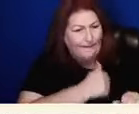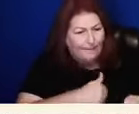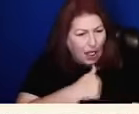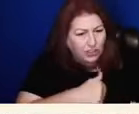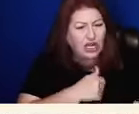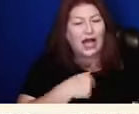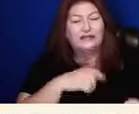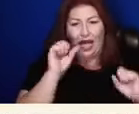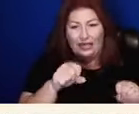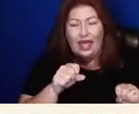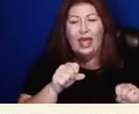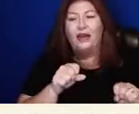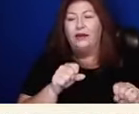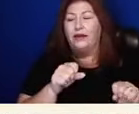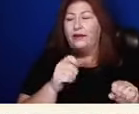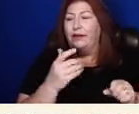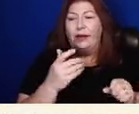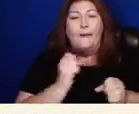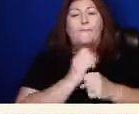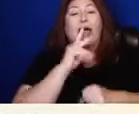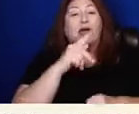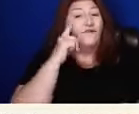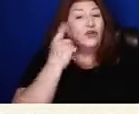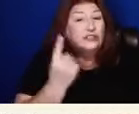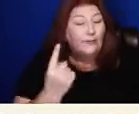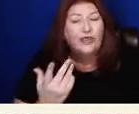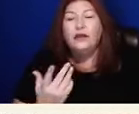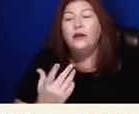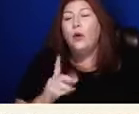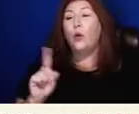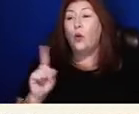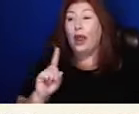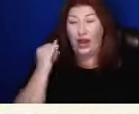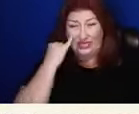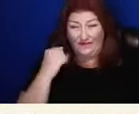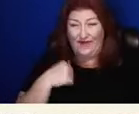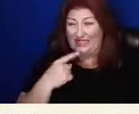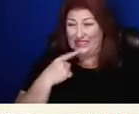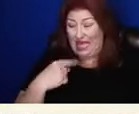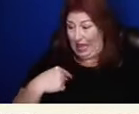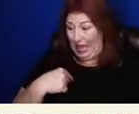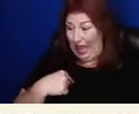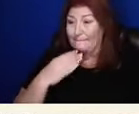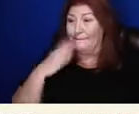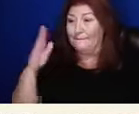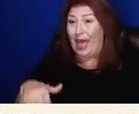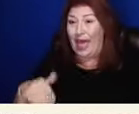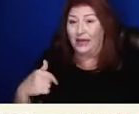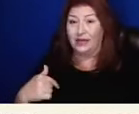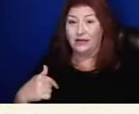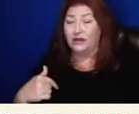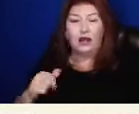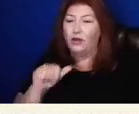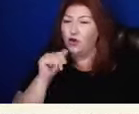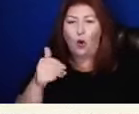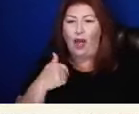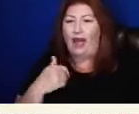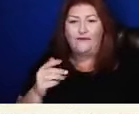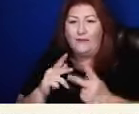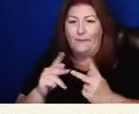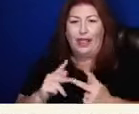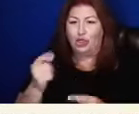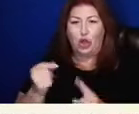can, make up for something. Whereas if I say that I am bad, I don't really have a place to go